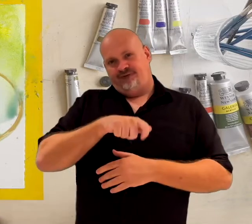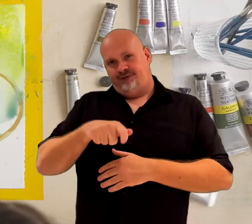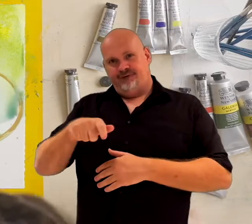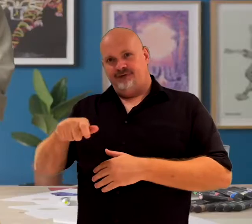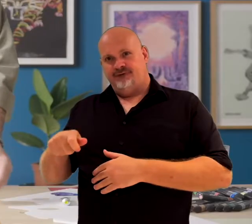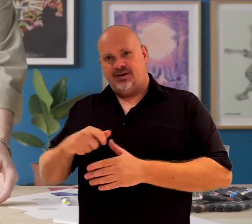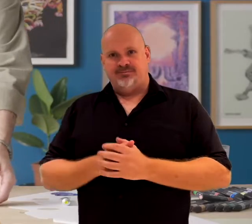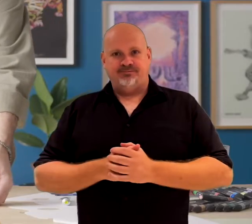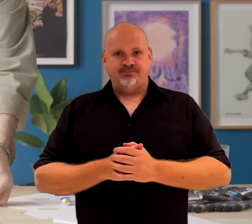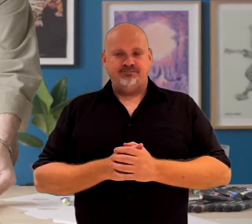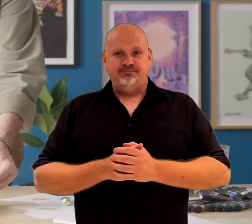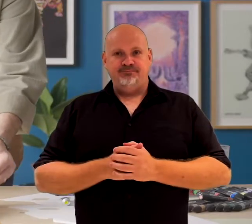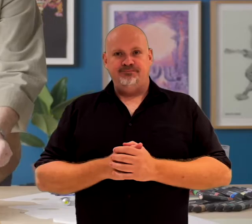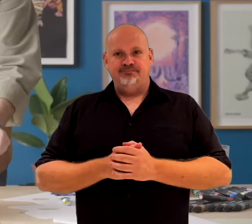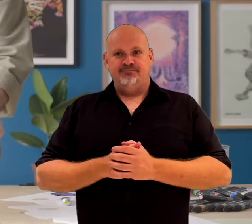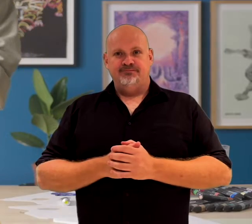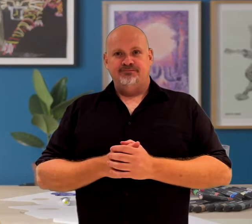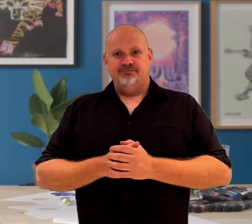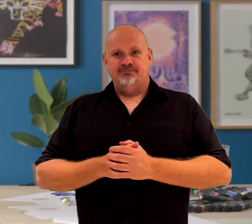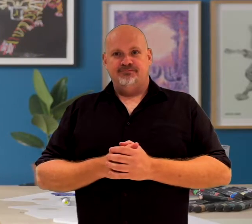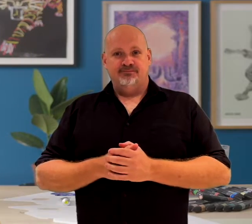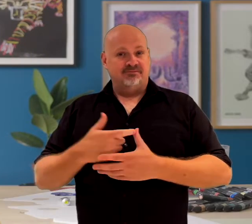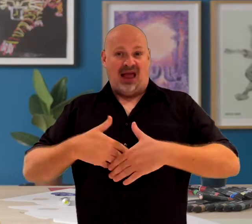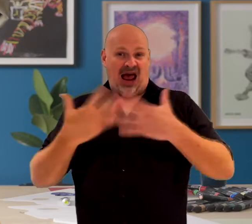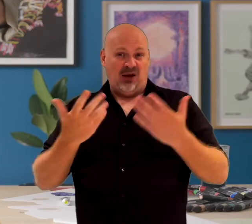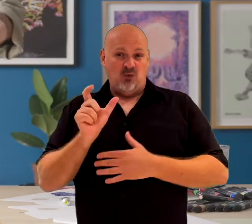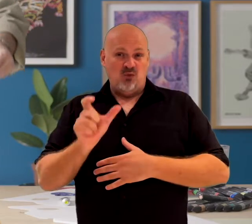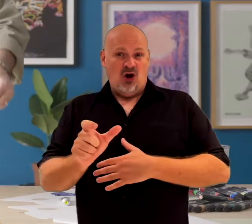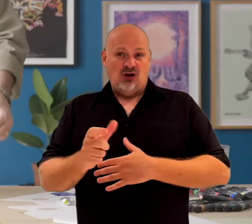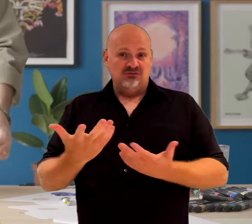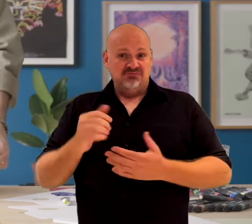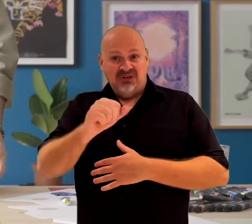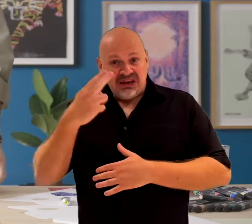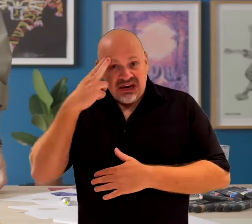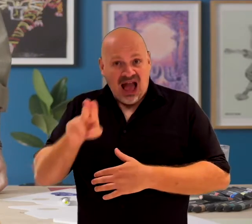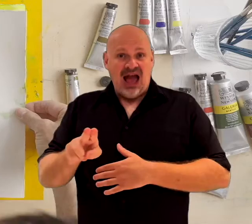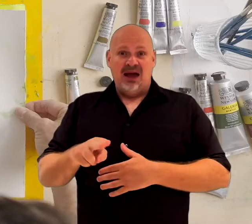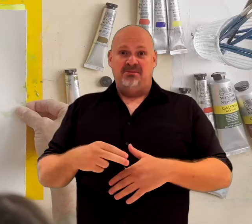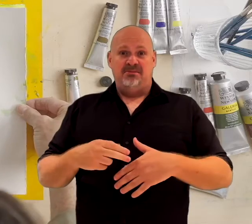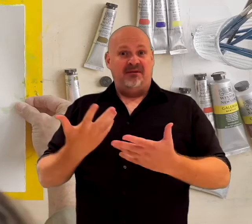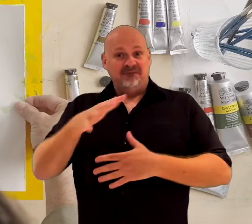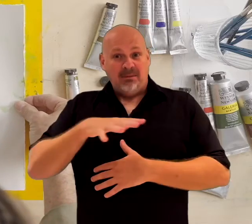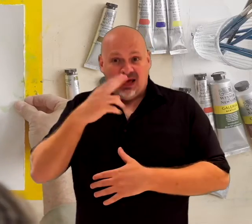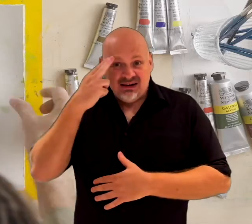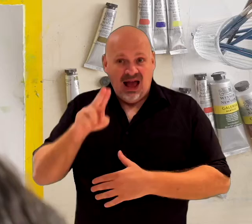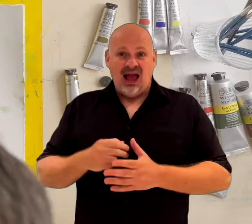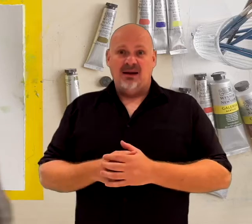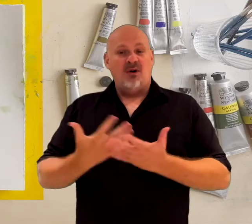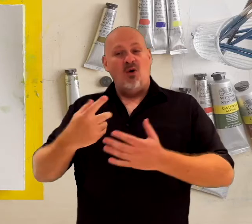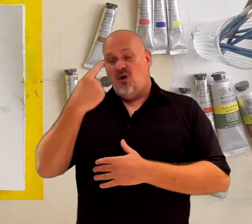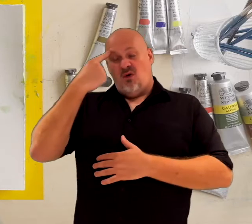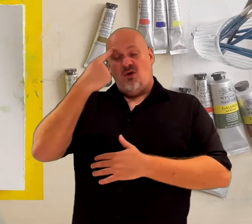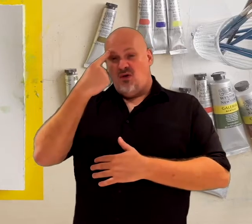Okay? You write any word you want. It could be your name, family name, or anybody you think of, or just any word that comes to